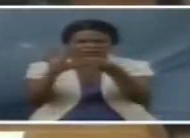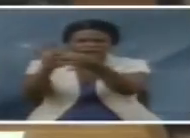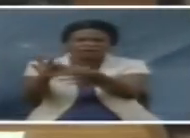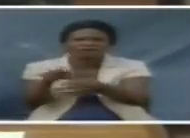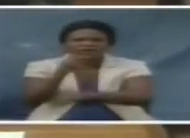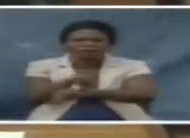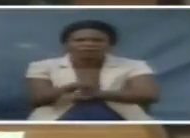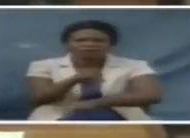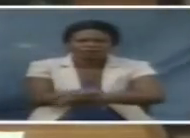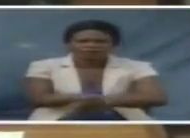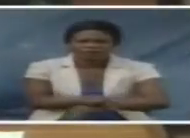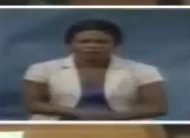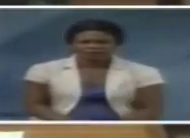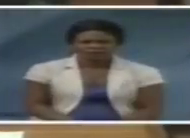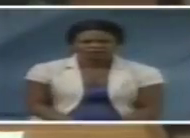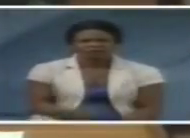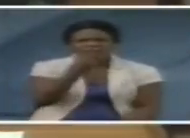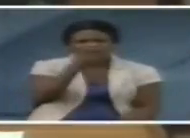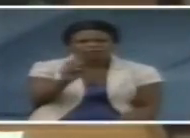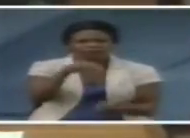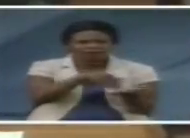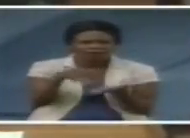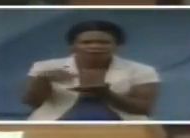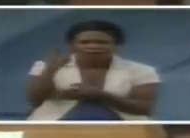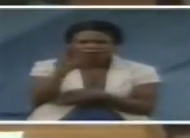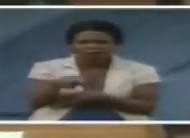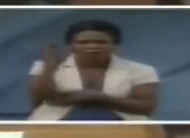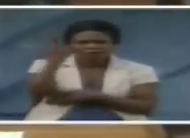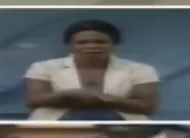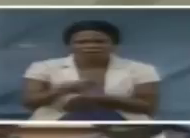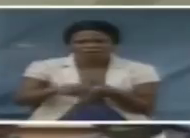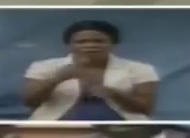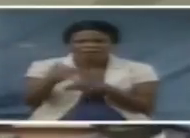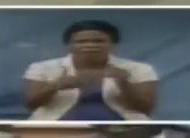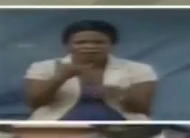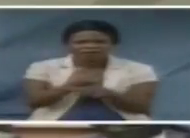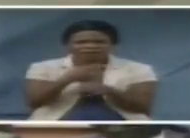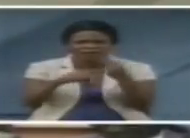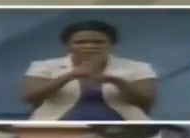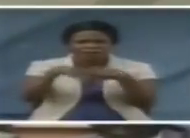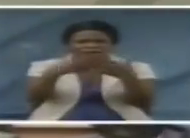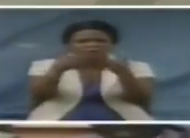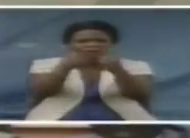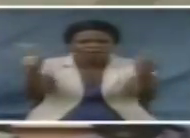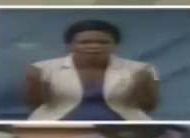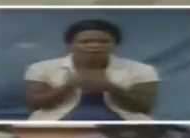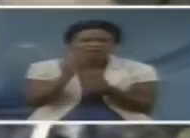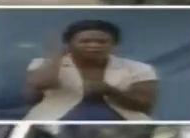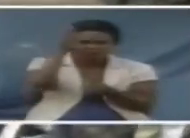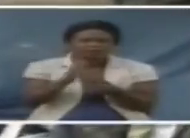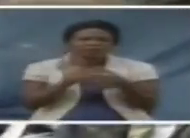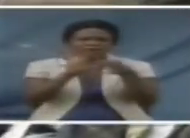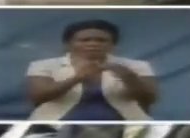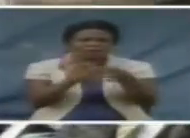rural connectivity projects. Just feeder roads, $200 million for next year. So all areas will be